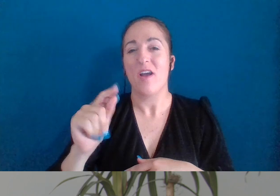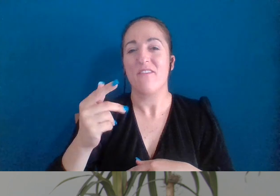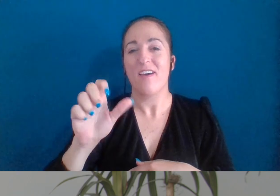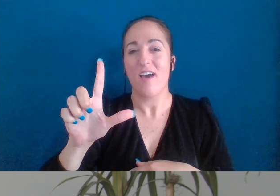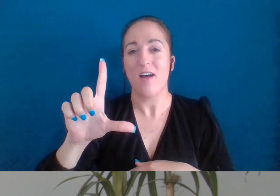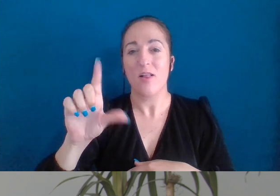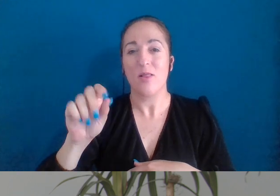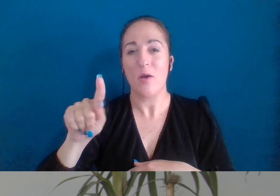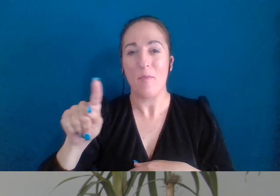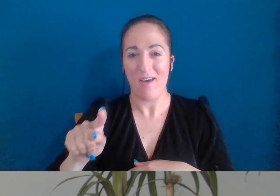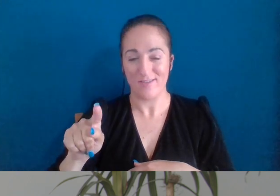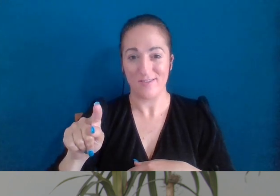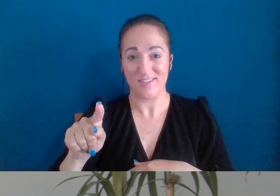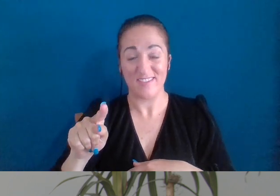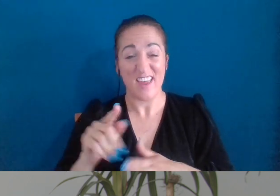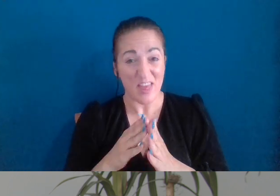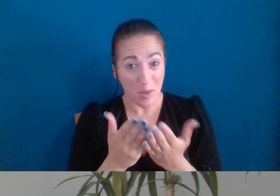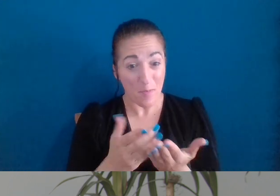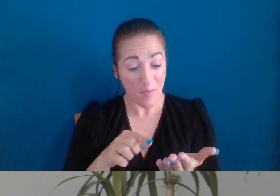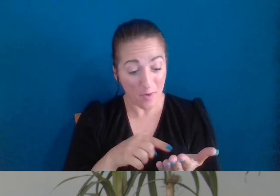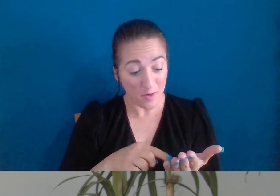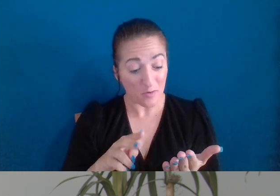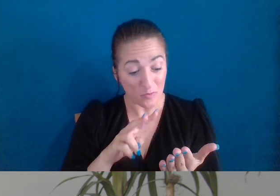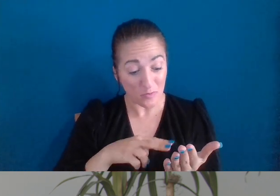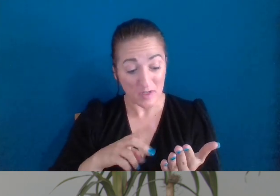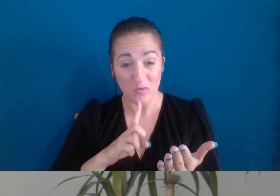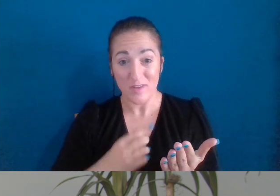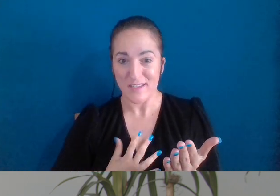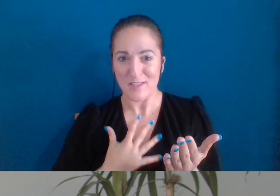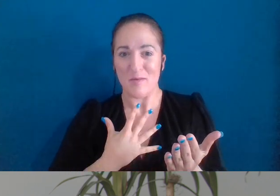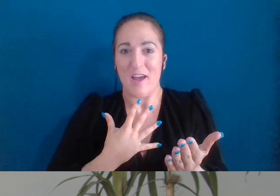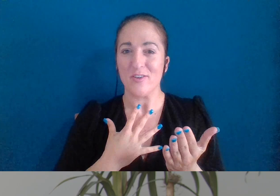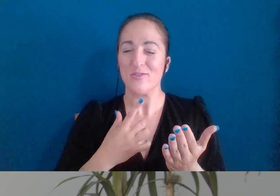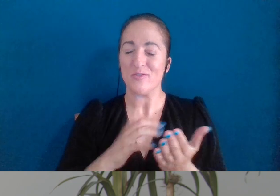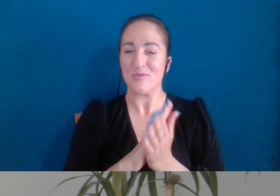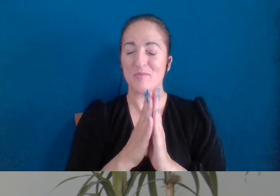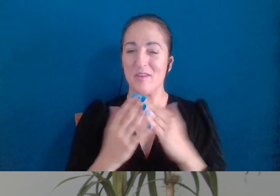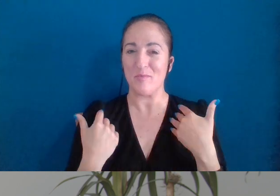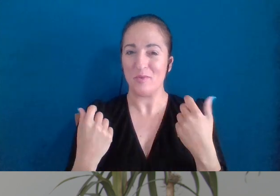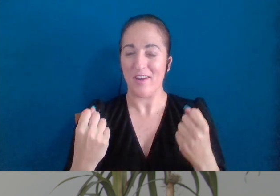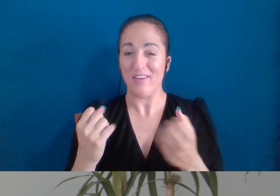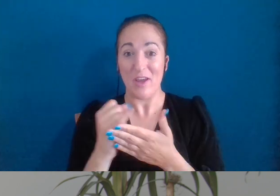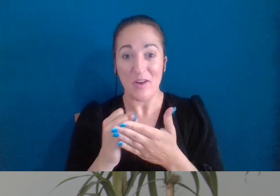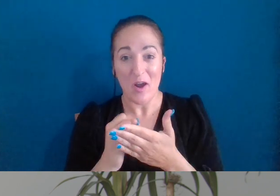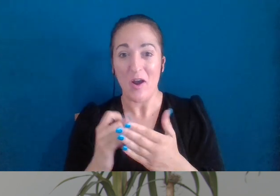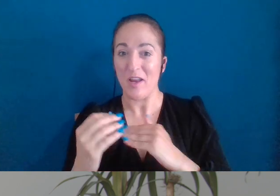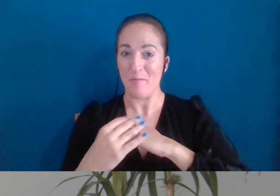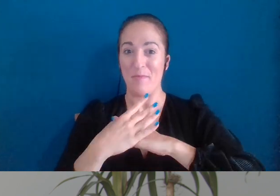And this book inspires you to be brave, and really art does that for me, and I'm excited to share that with